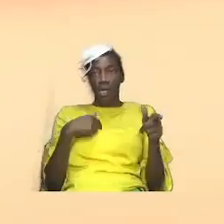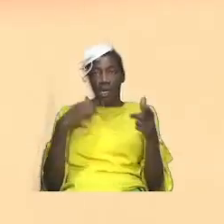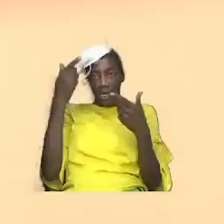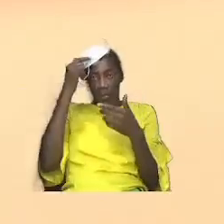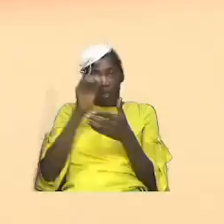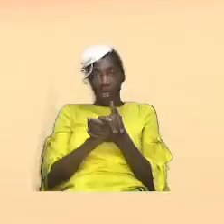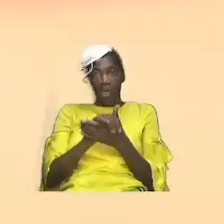heart that